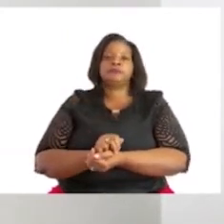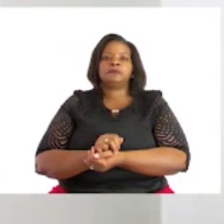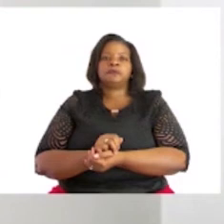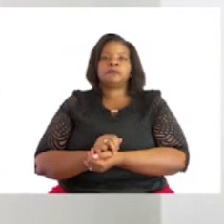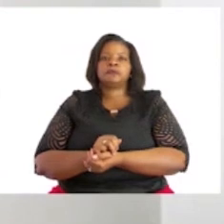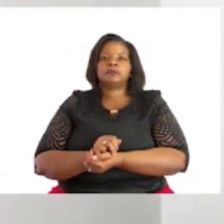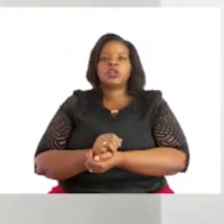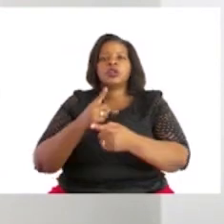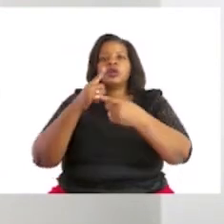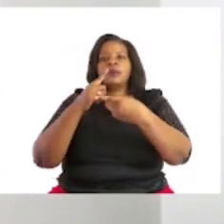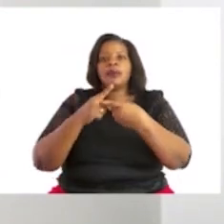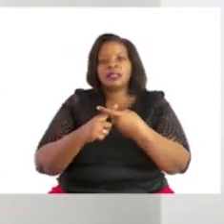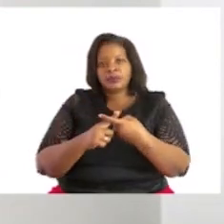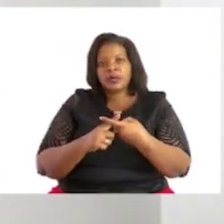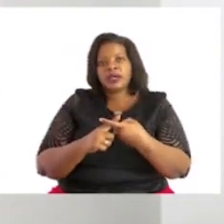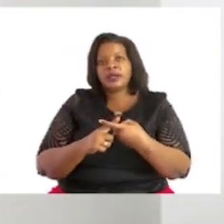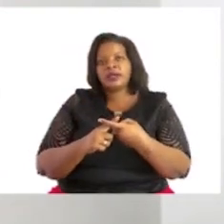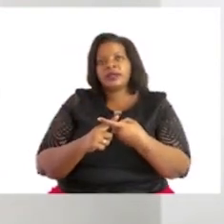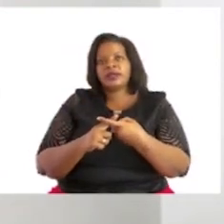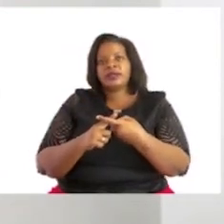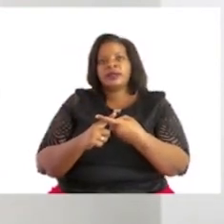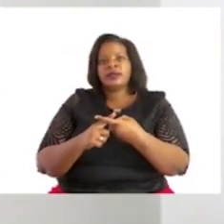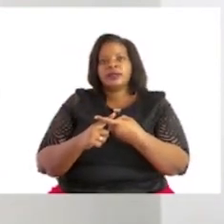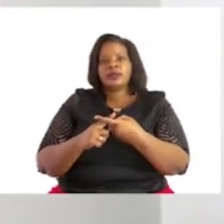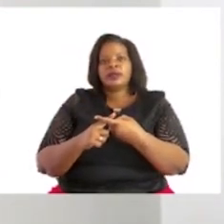If you multiply these, you get